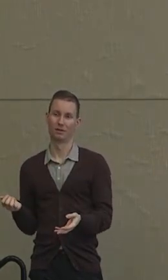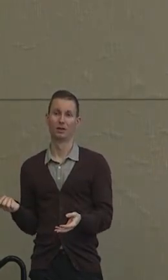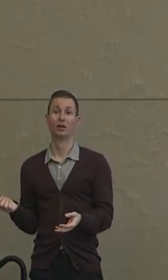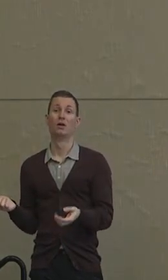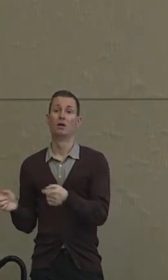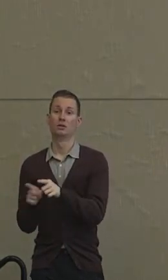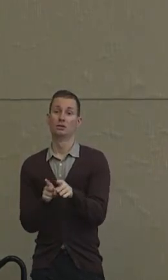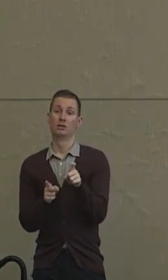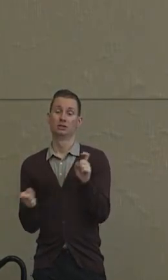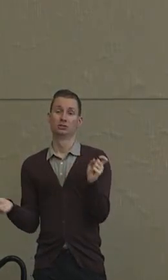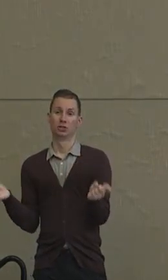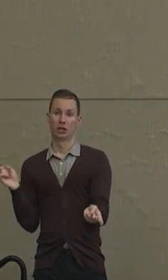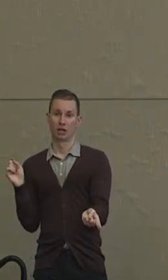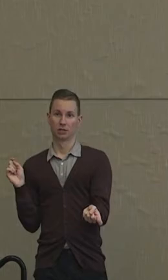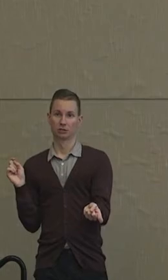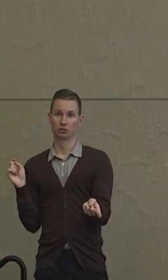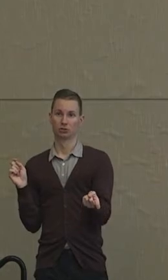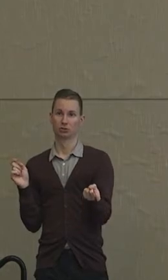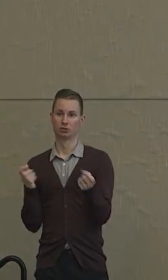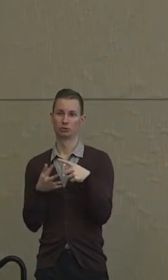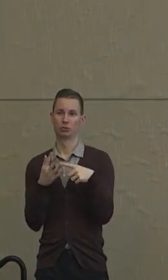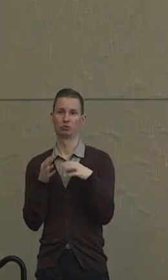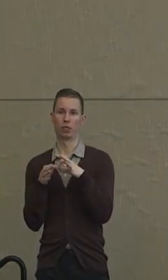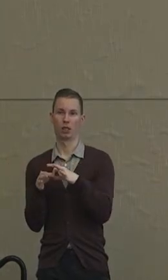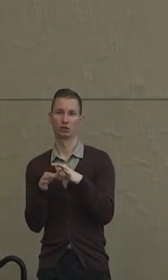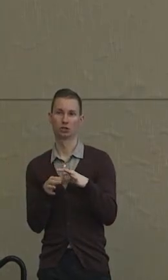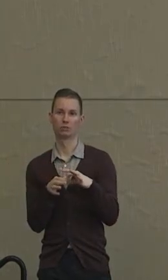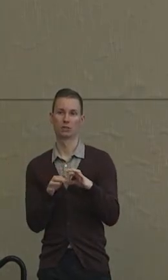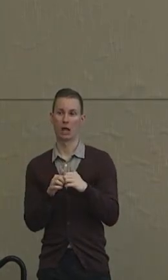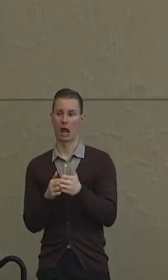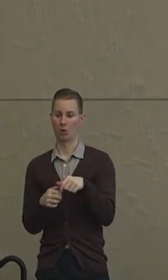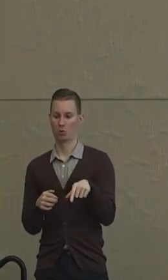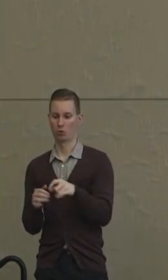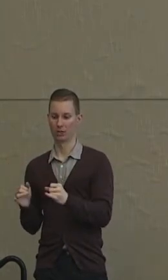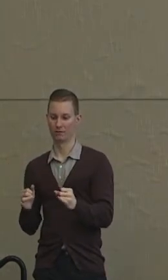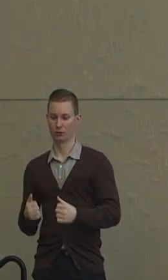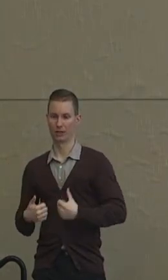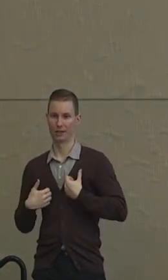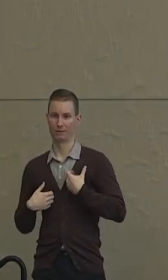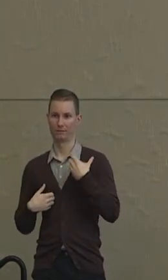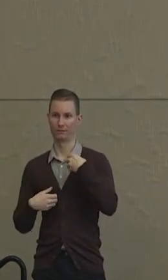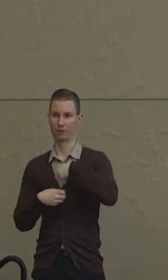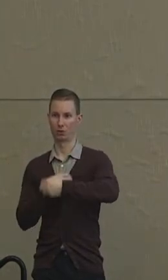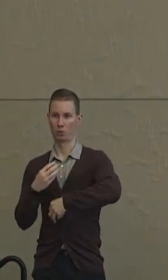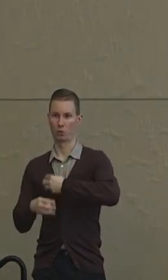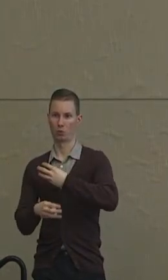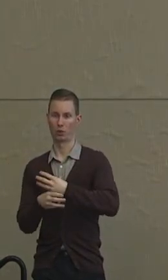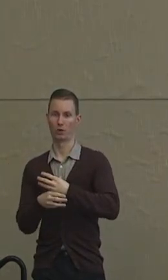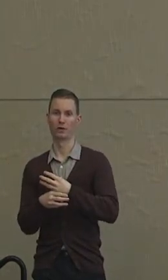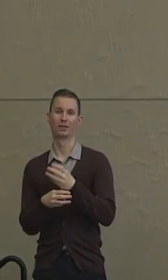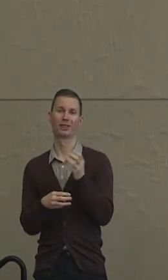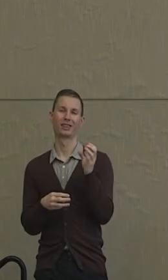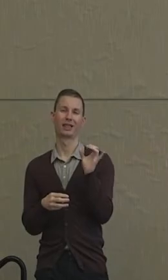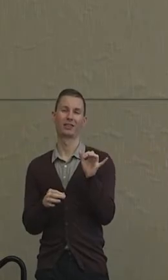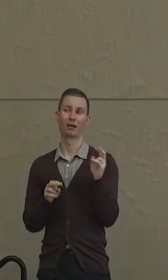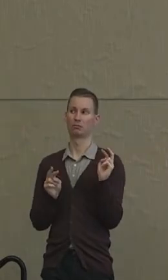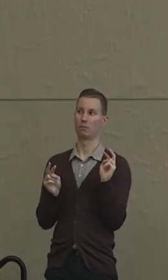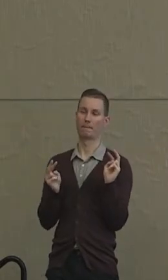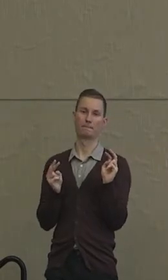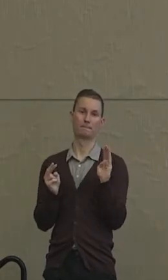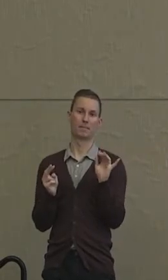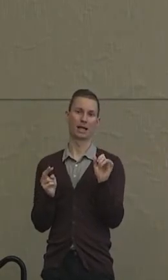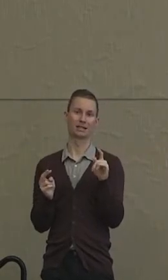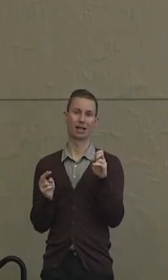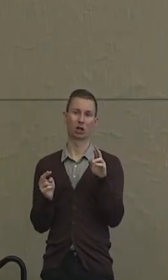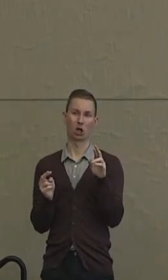We also need to change those relationships in which those individuals exist. So it's maybe gives us our bystander kind of intervention sort